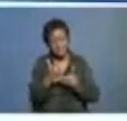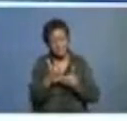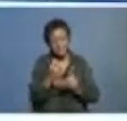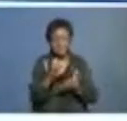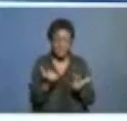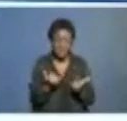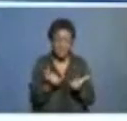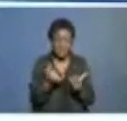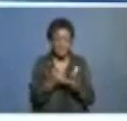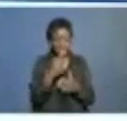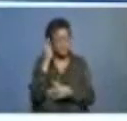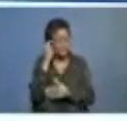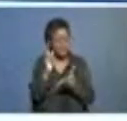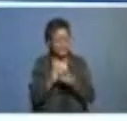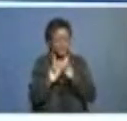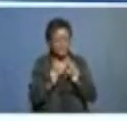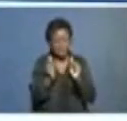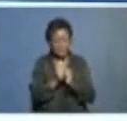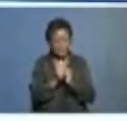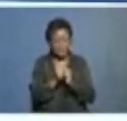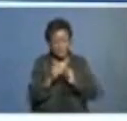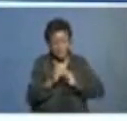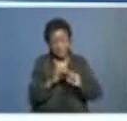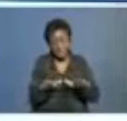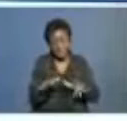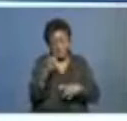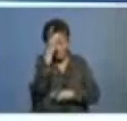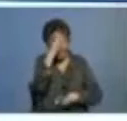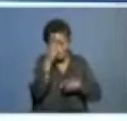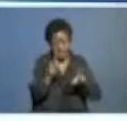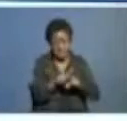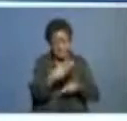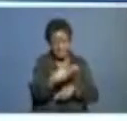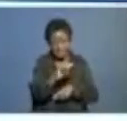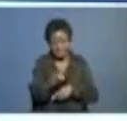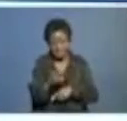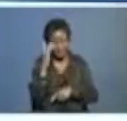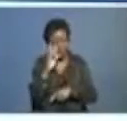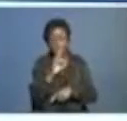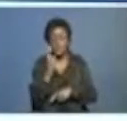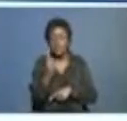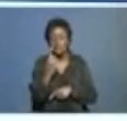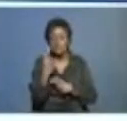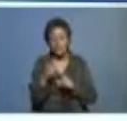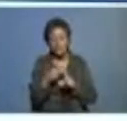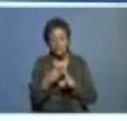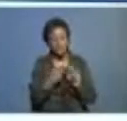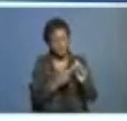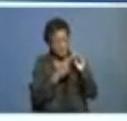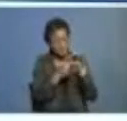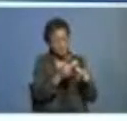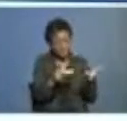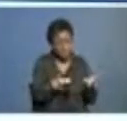Now, it's thought that persons with infectious diseases like HIV would only go to specific locations for cure. But